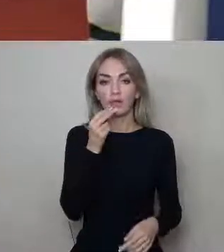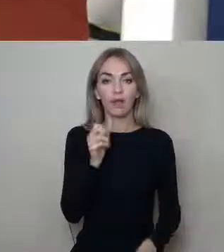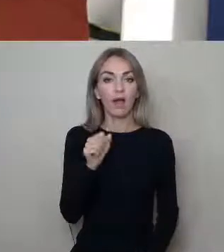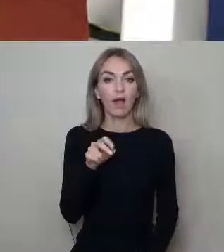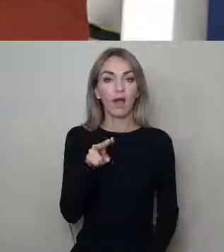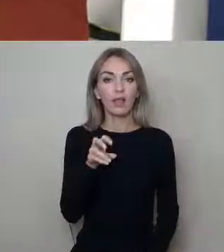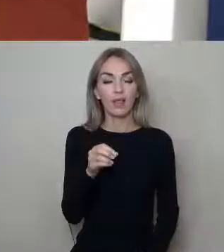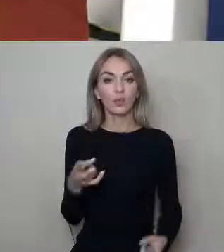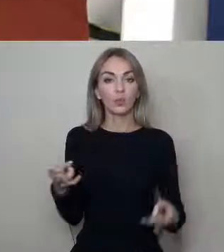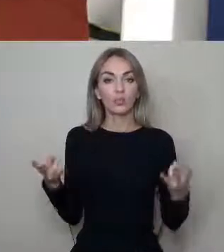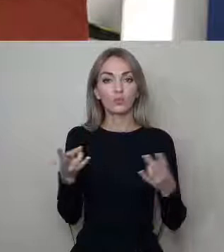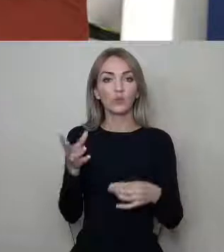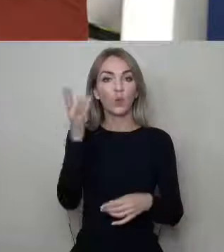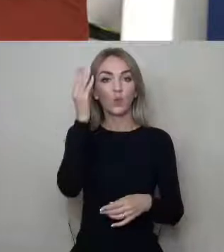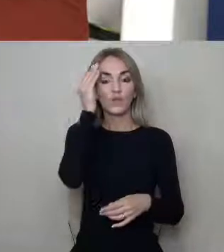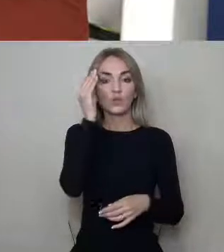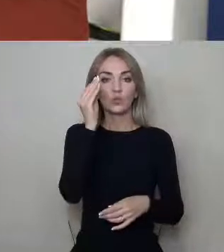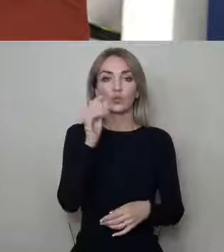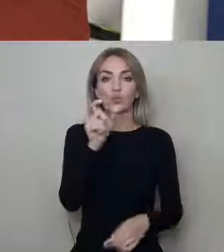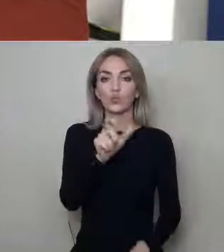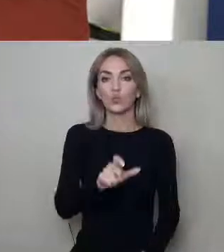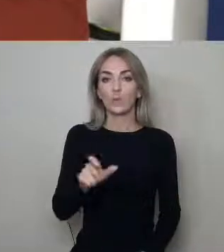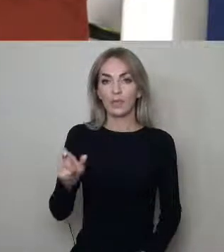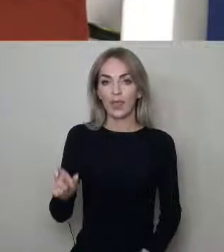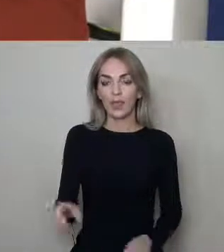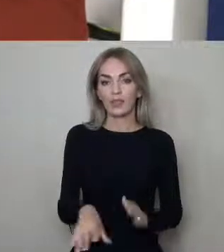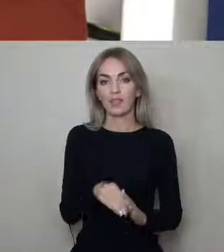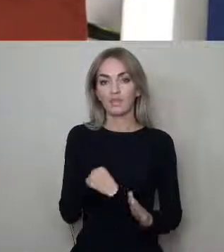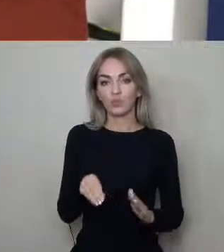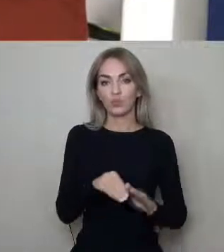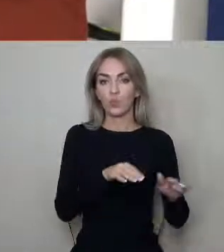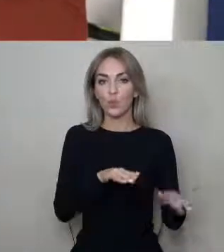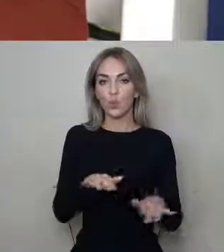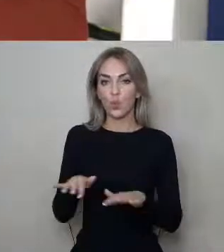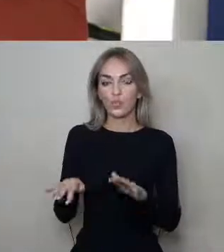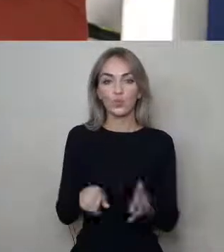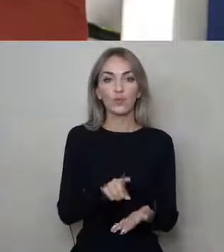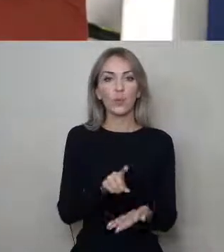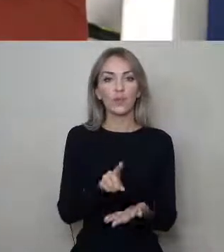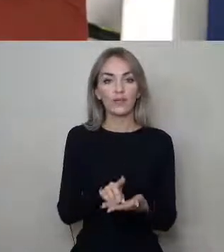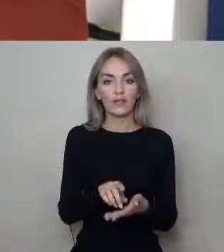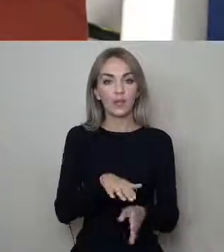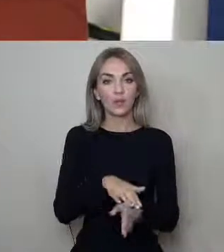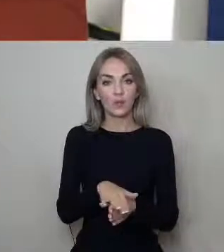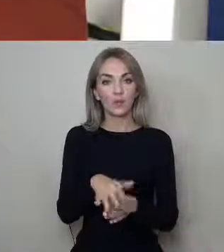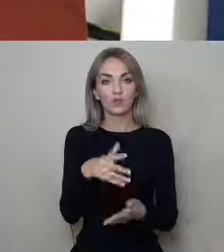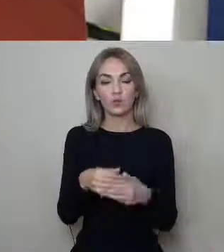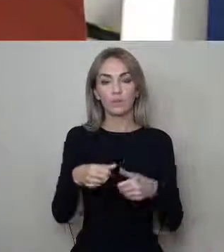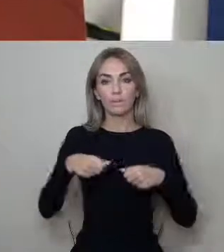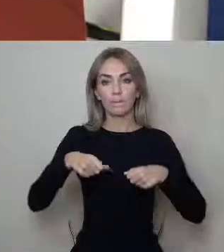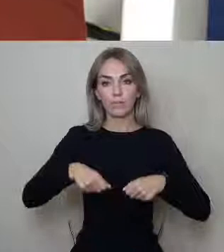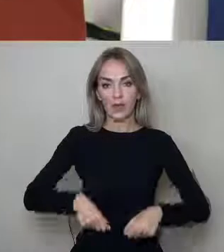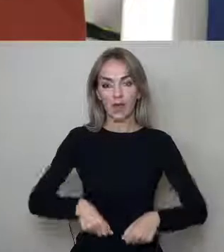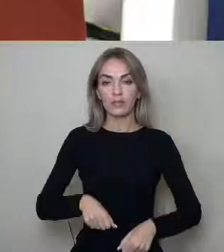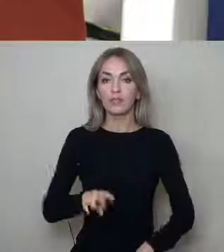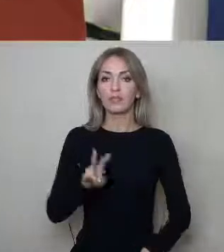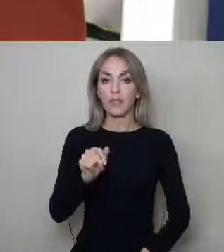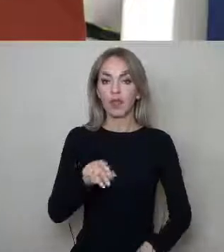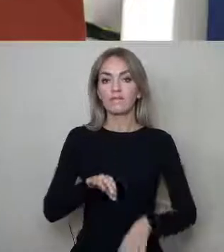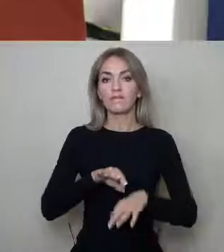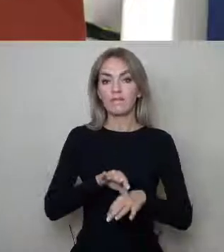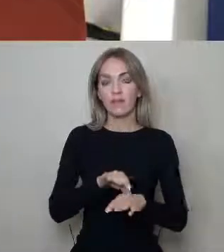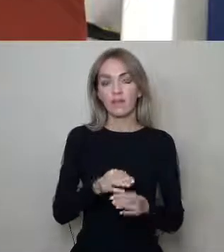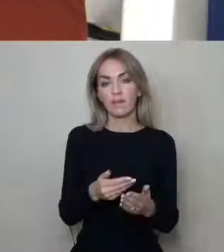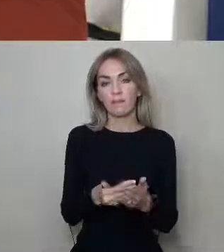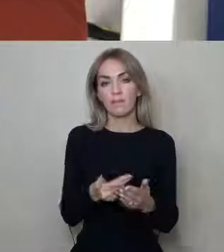food parcels, but here we need to take into account that subjects of electoral process should exercise their right to a